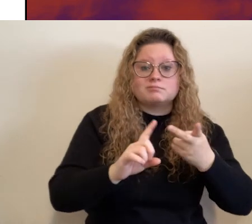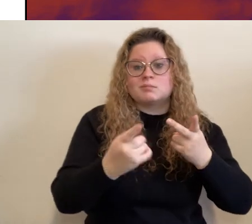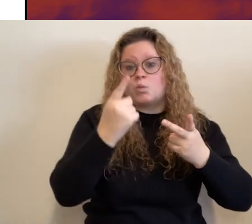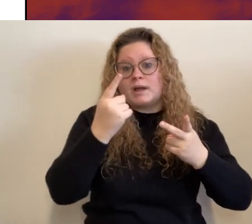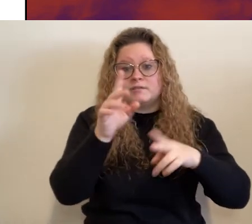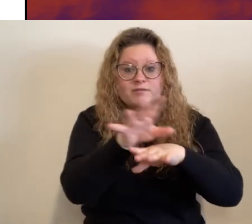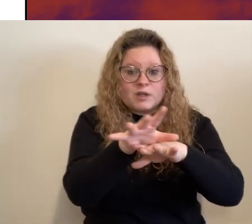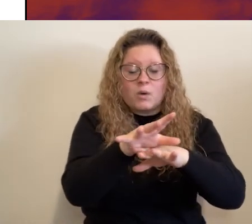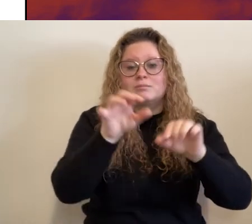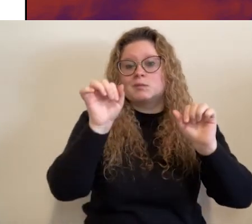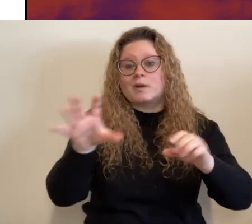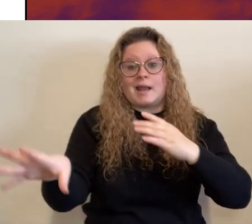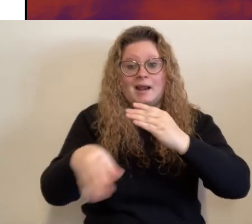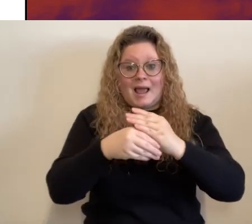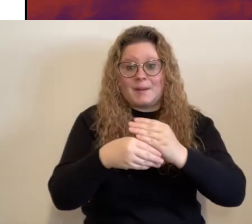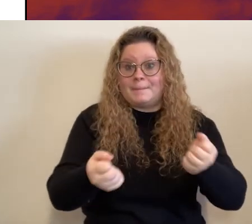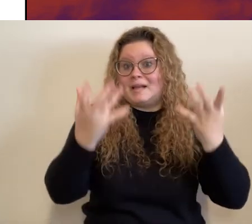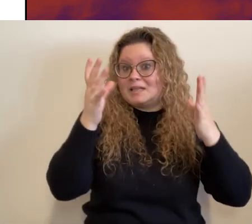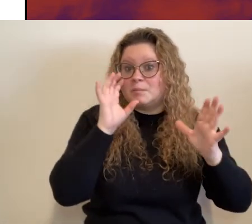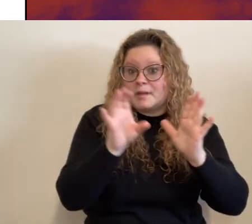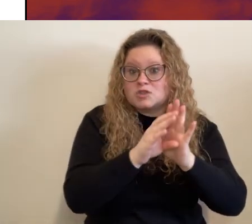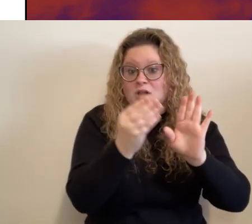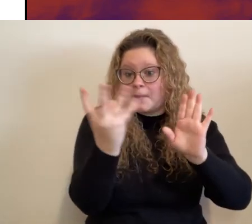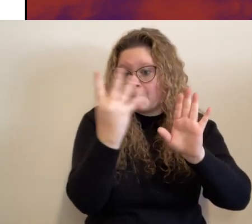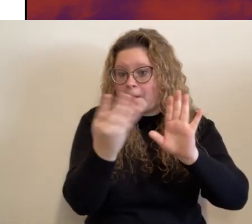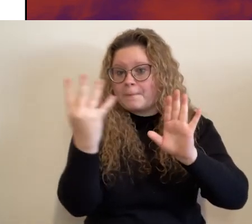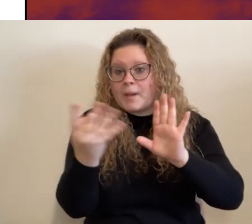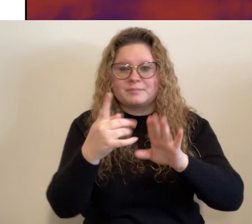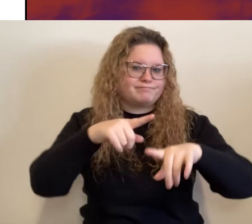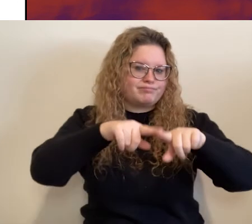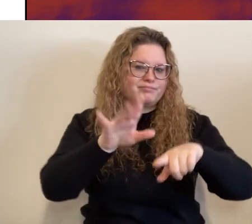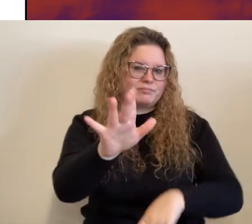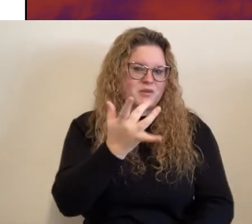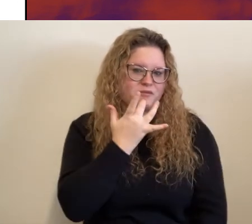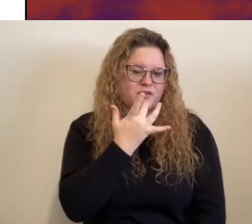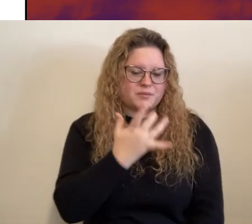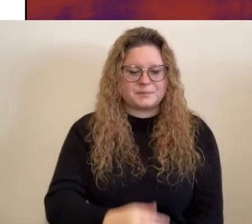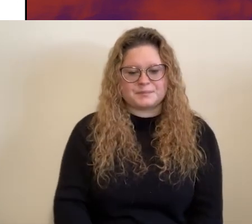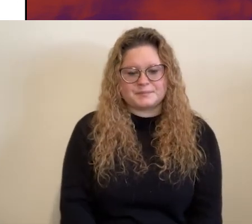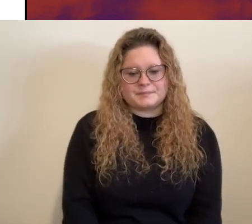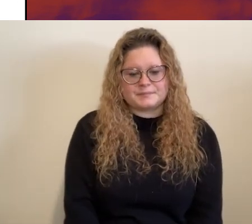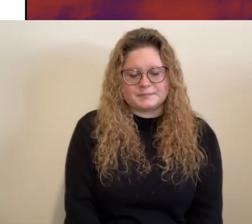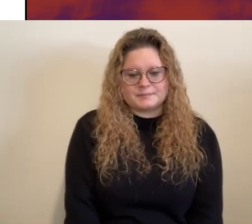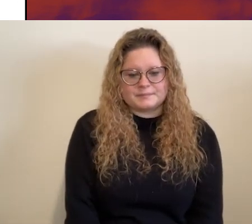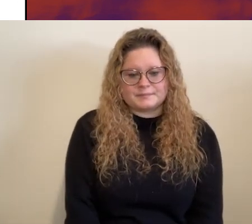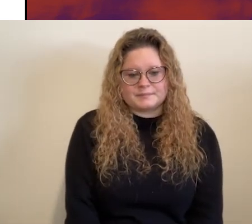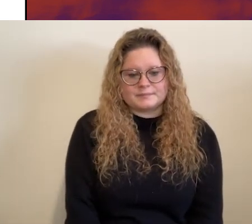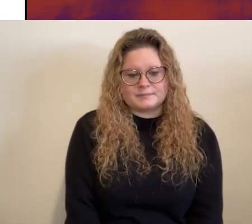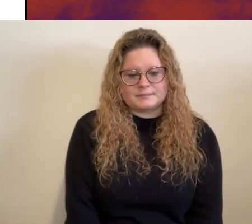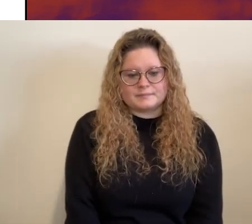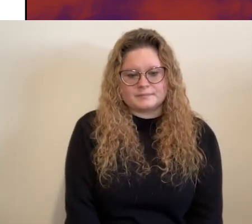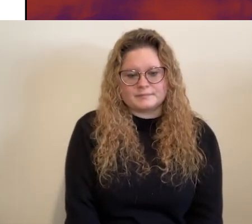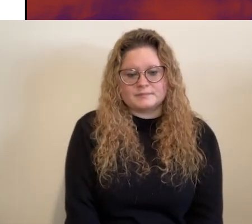a way to make the, like how I showed how I had my new location, new home